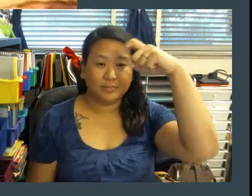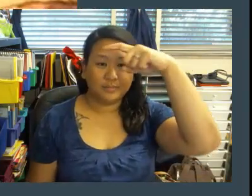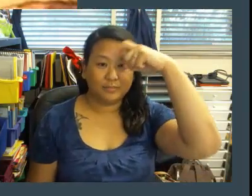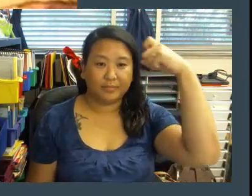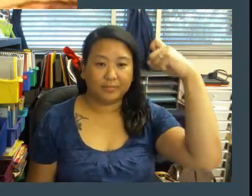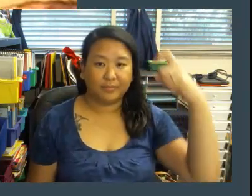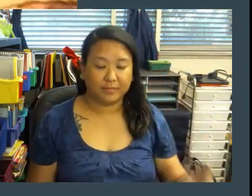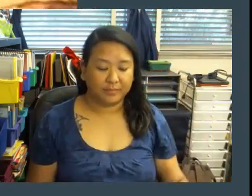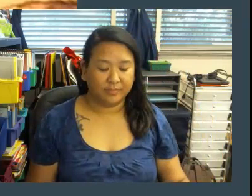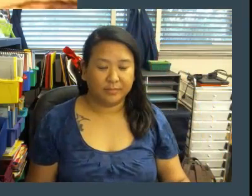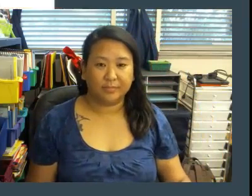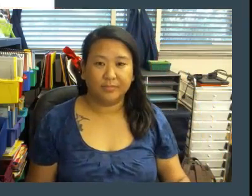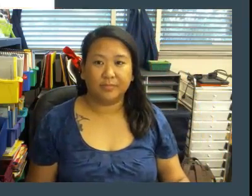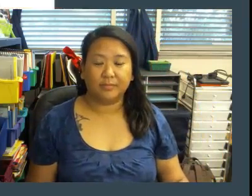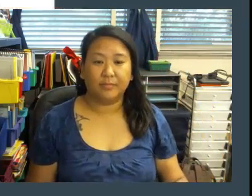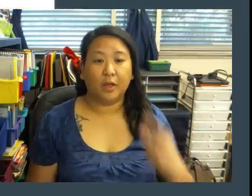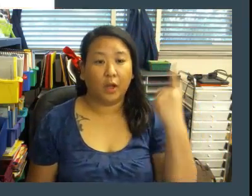Summer.